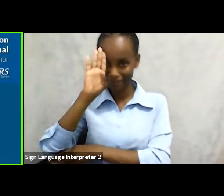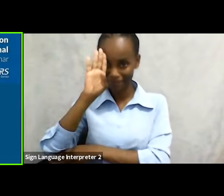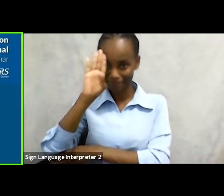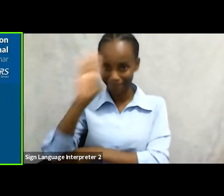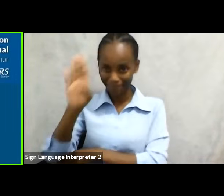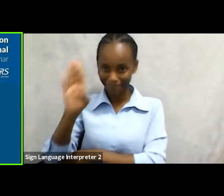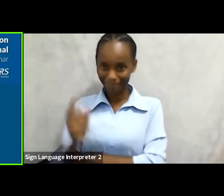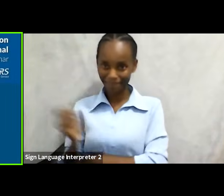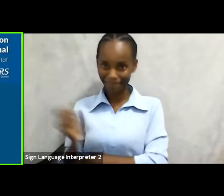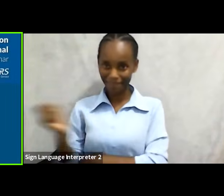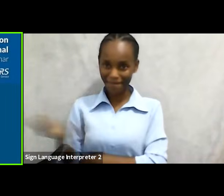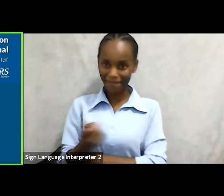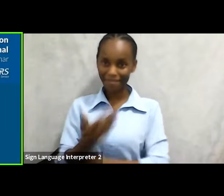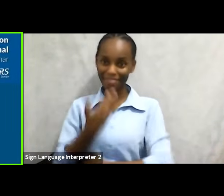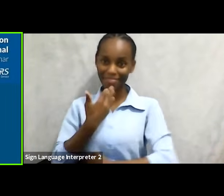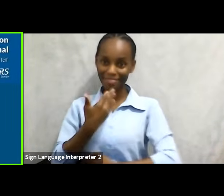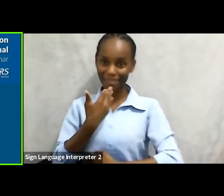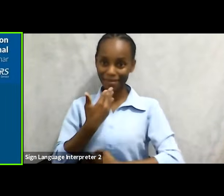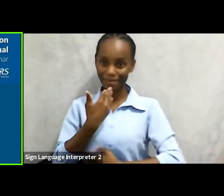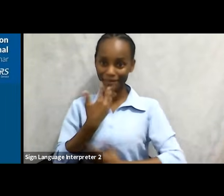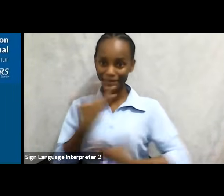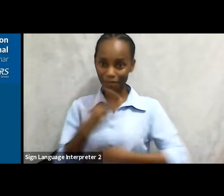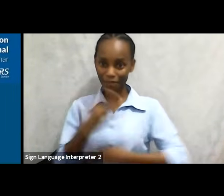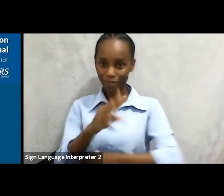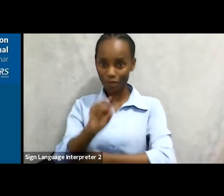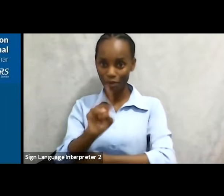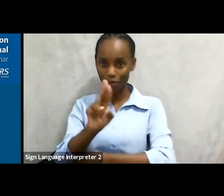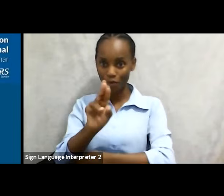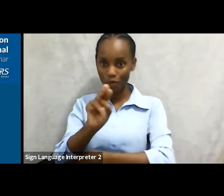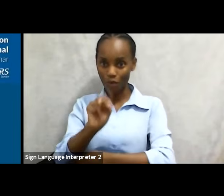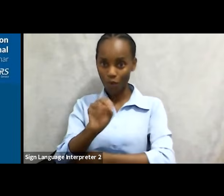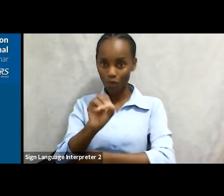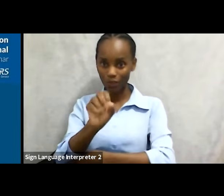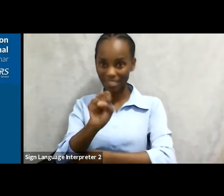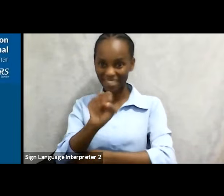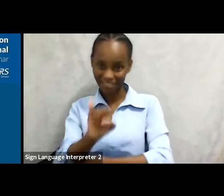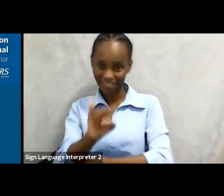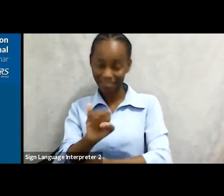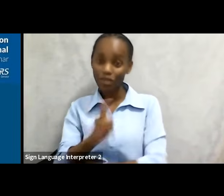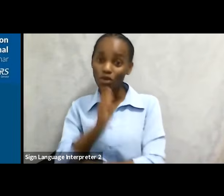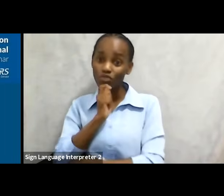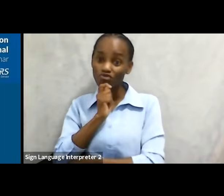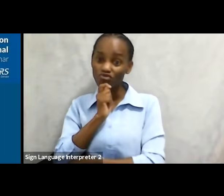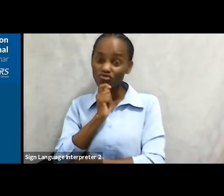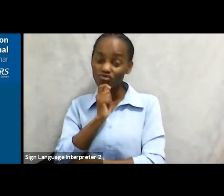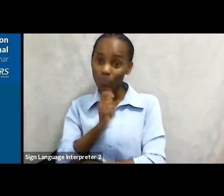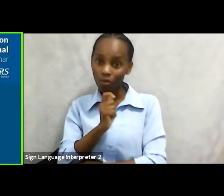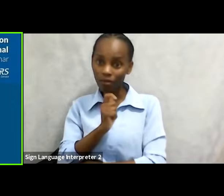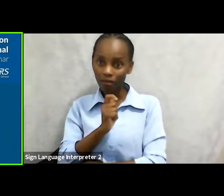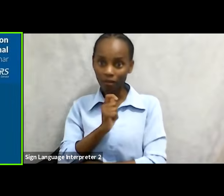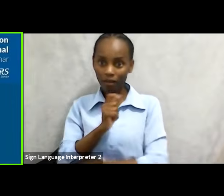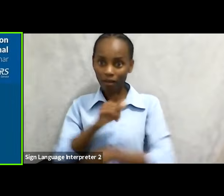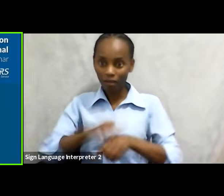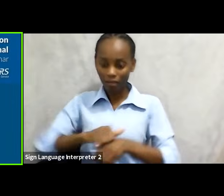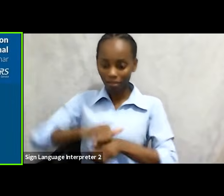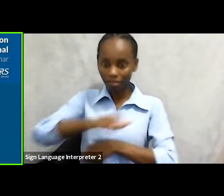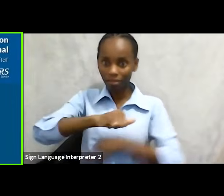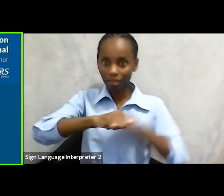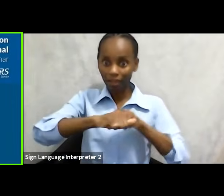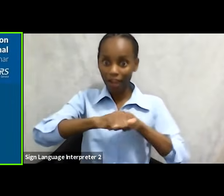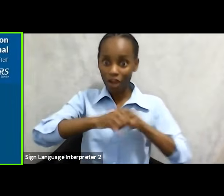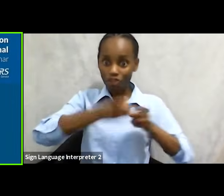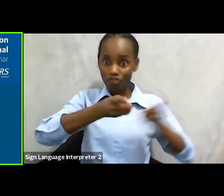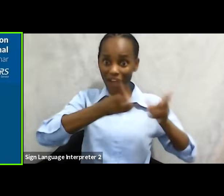Thank you, Munosi. As you all know, the pilot cannot move alone. I will be the co-pilot